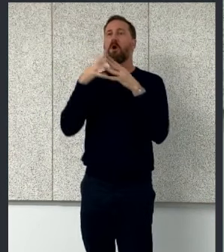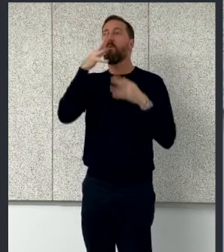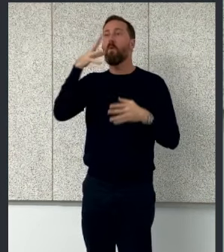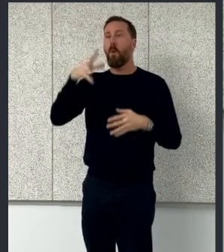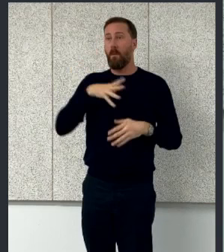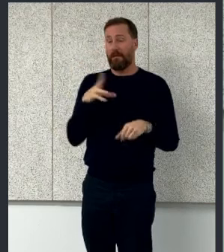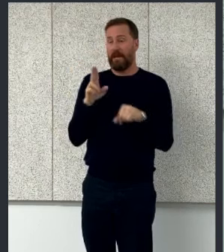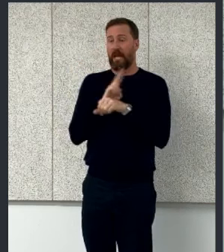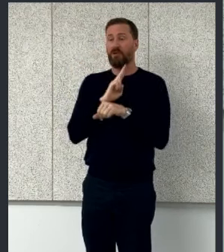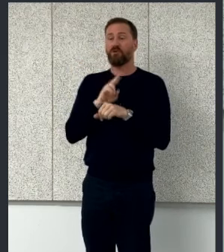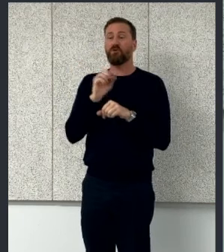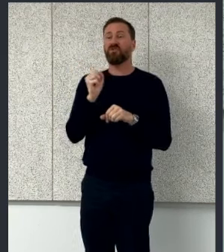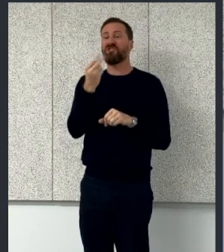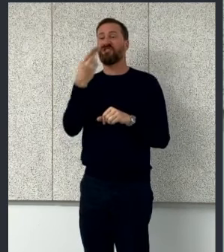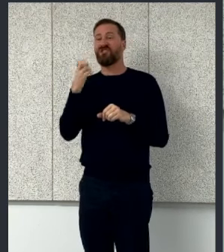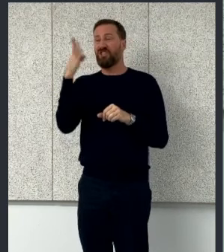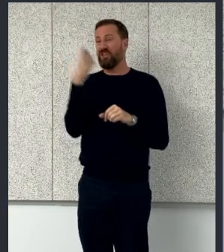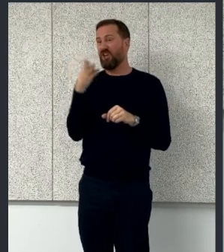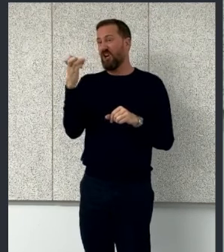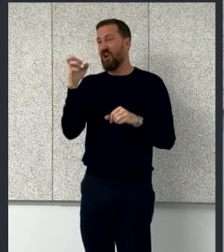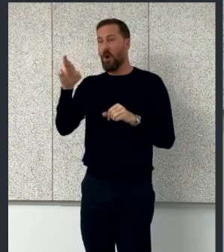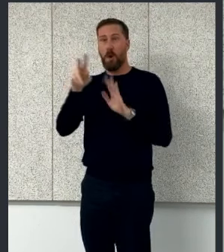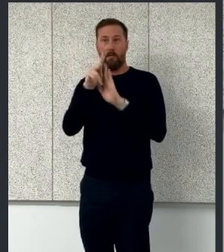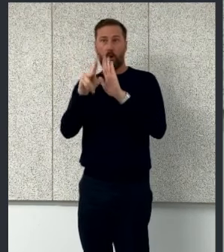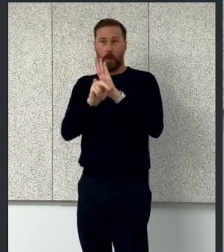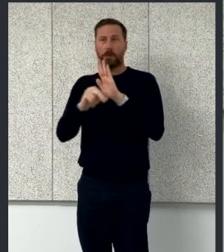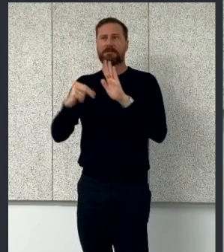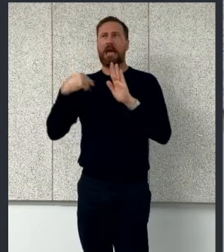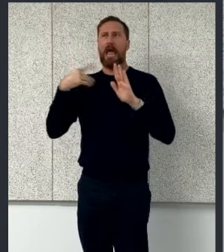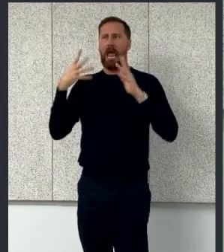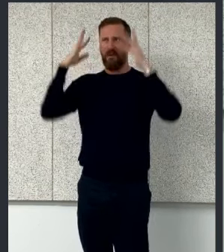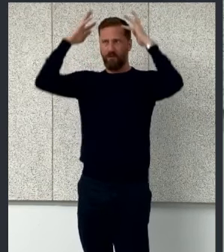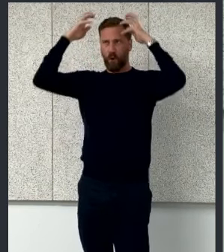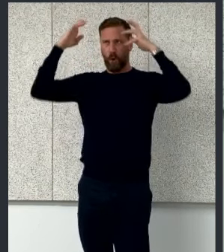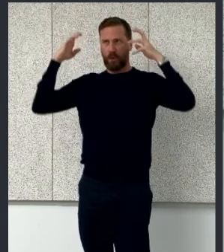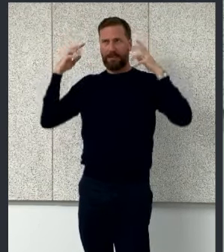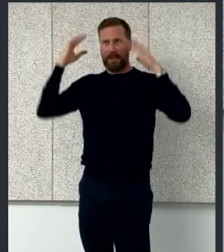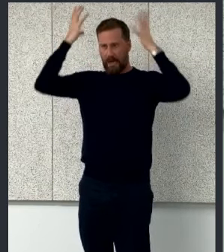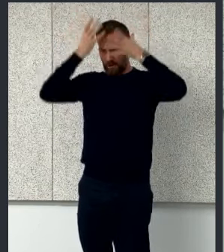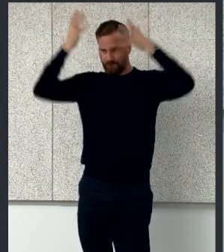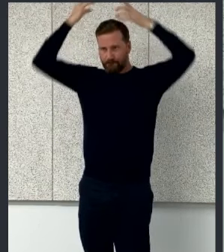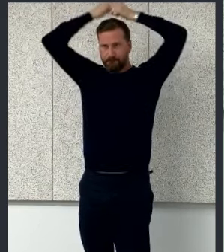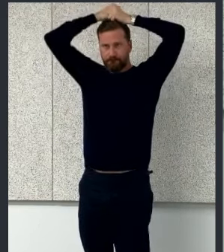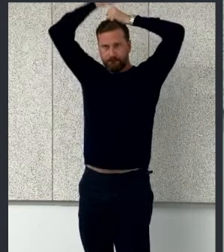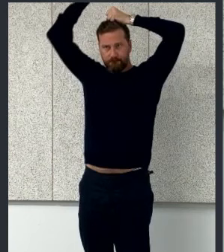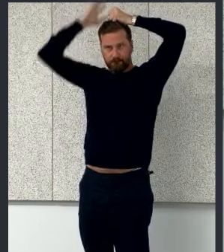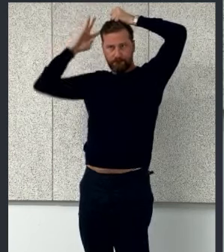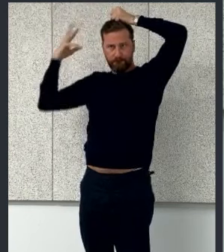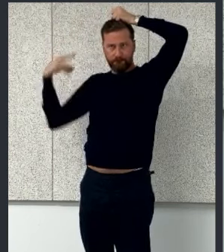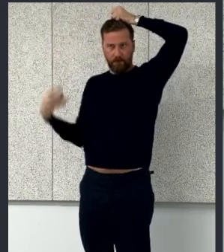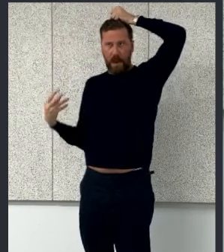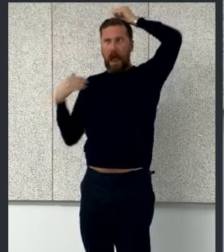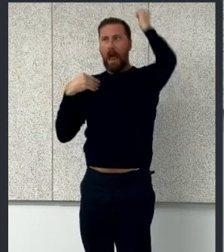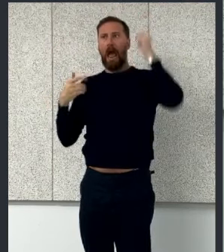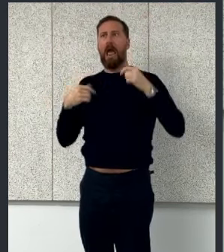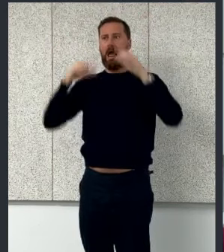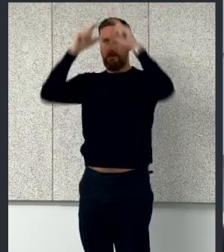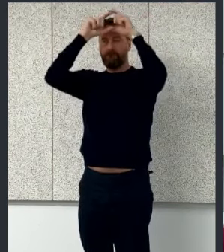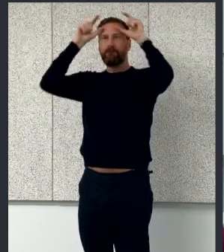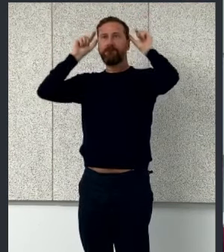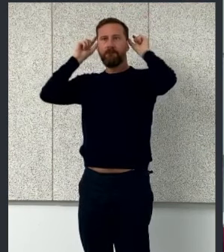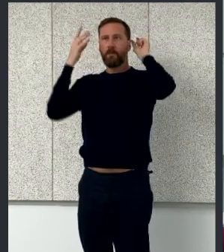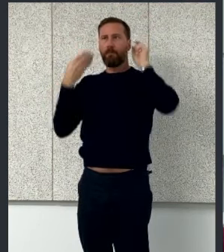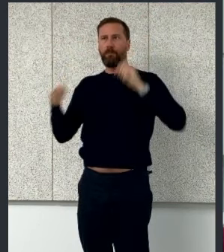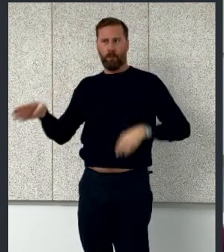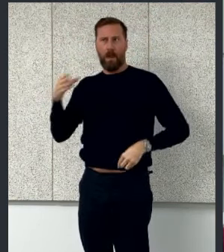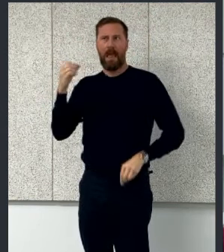her pronouns. I have dark curly hair in a top knot with a multicolored headband and a denim dress on.